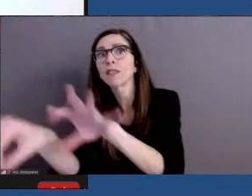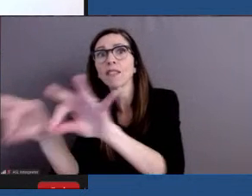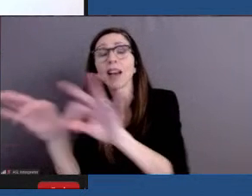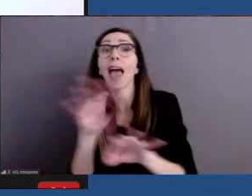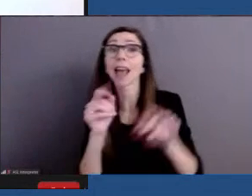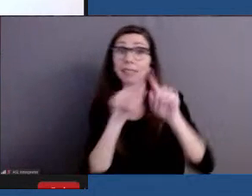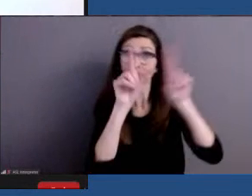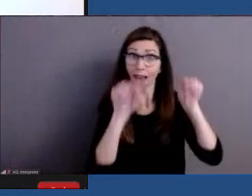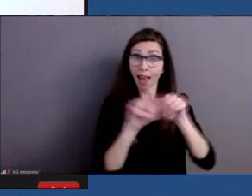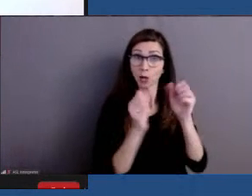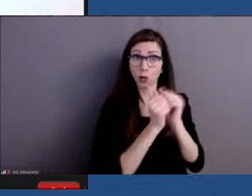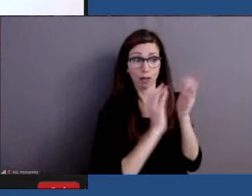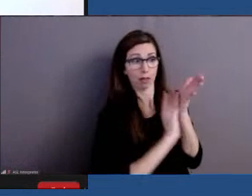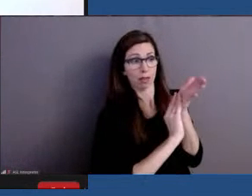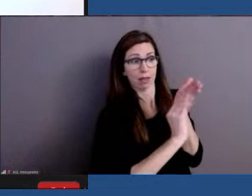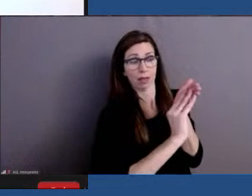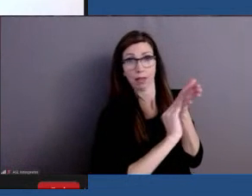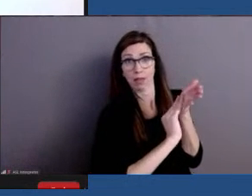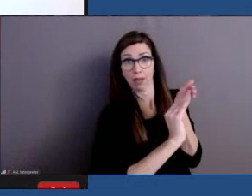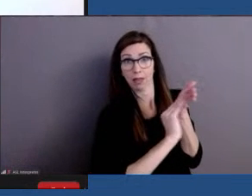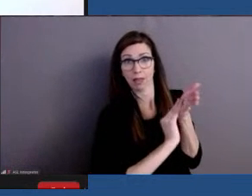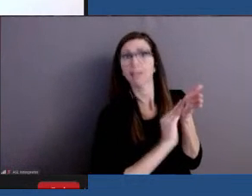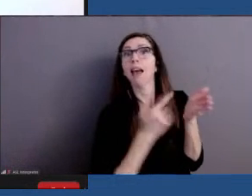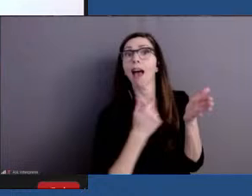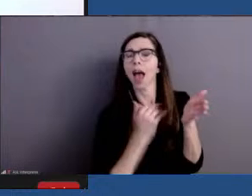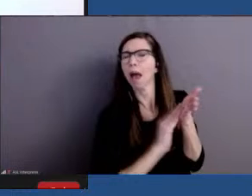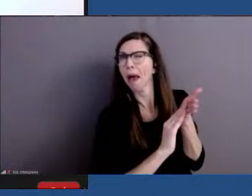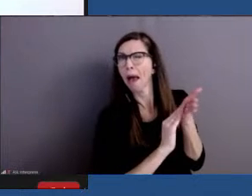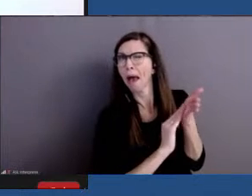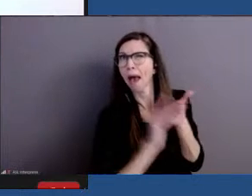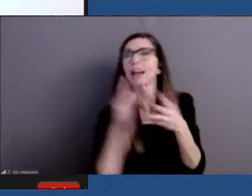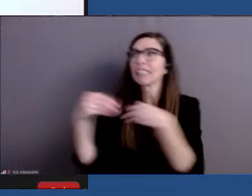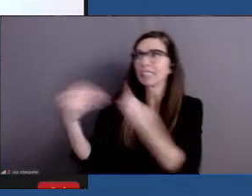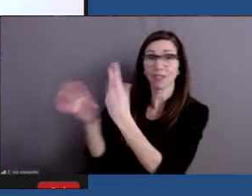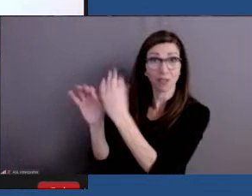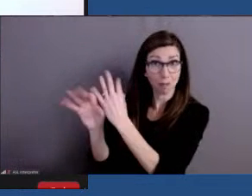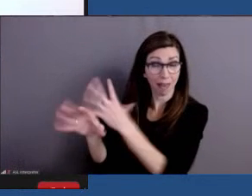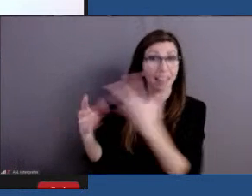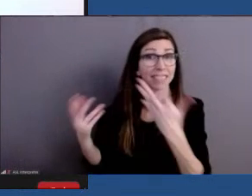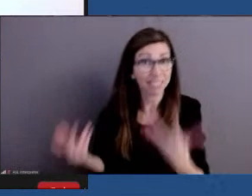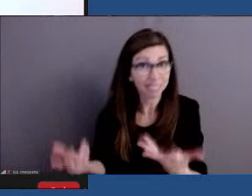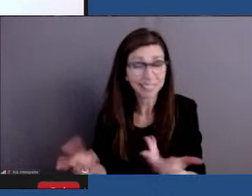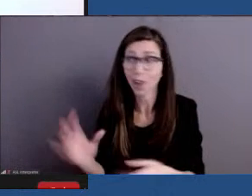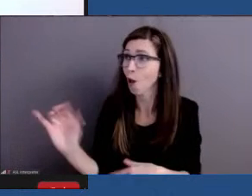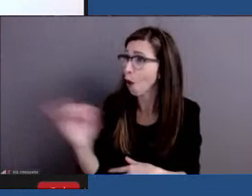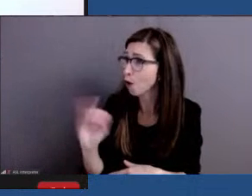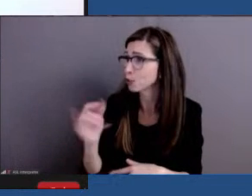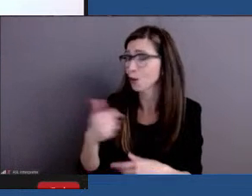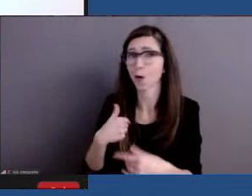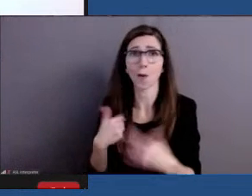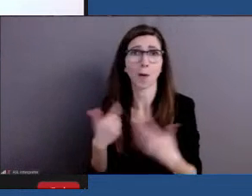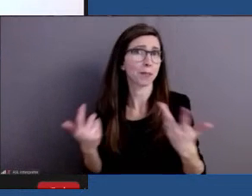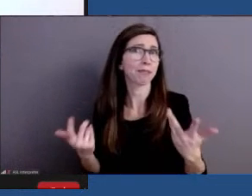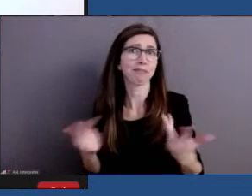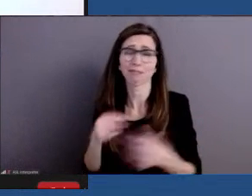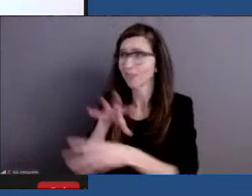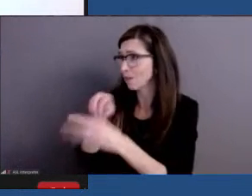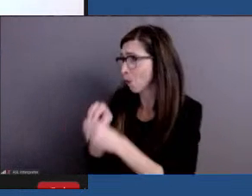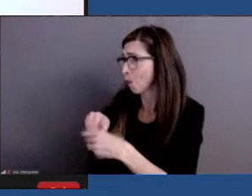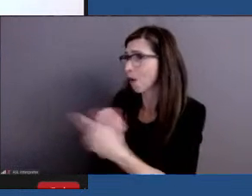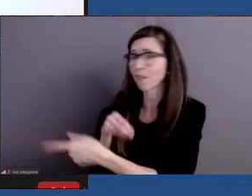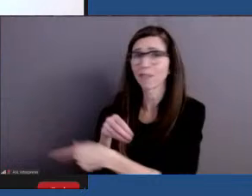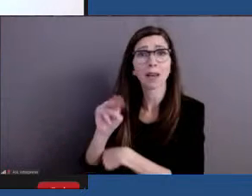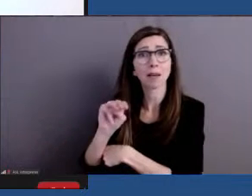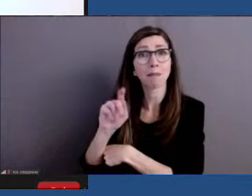I've also had city staff reach out to collect feedback about cycling and intersection designs, like I mentioned, working with Marnie on